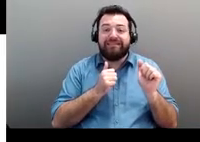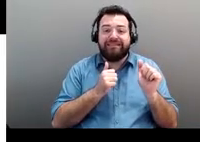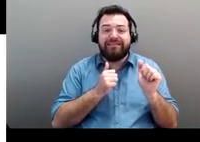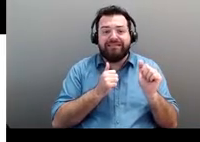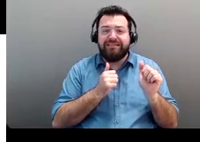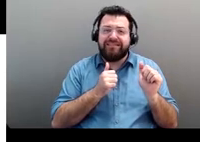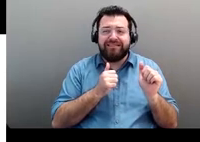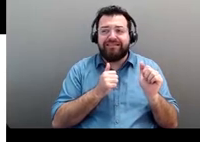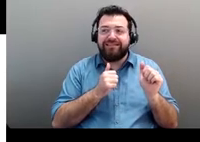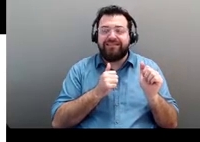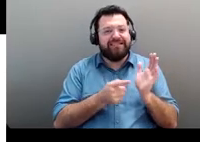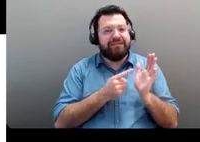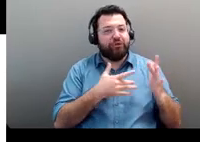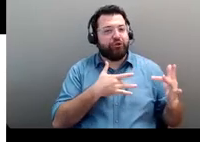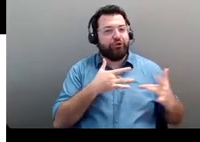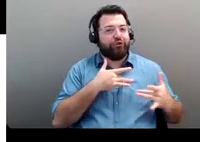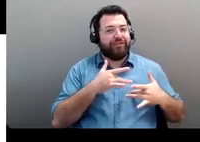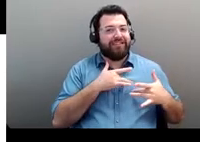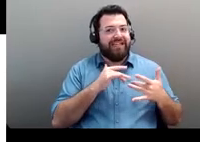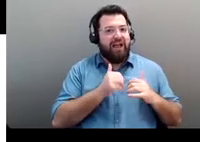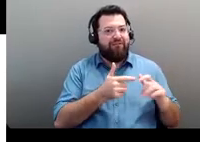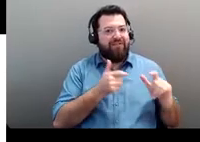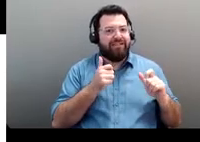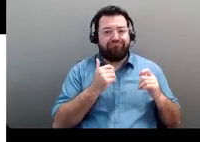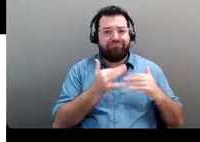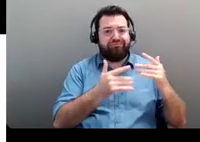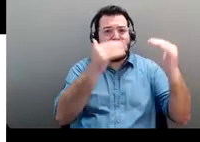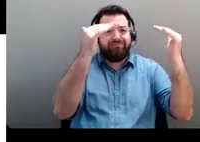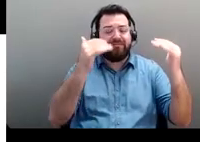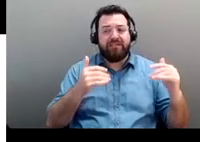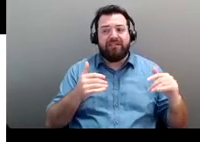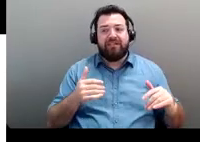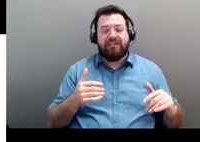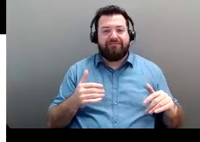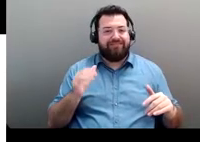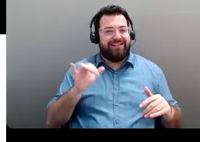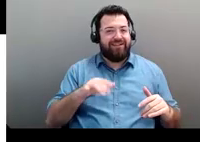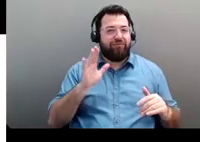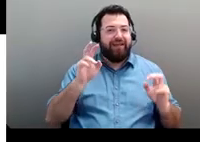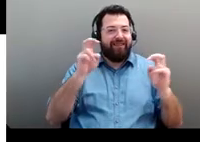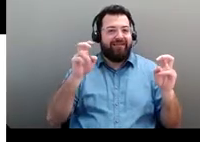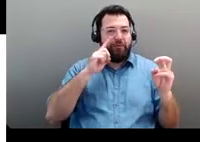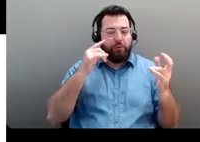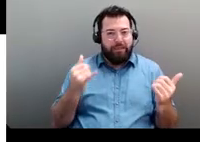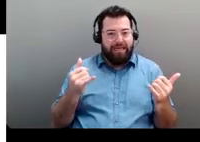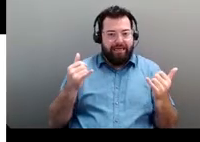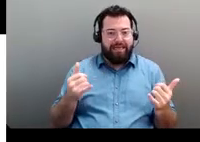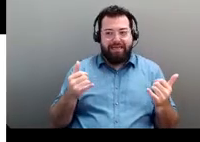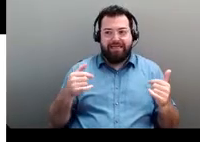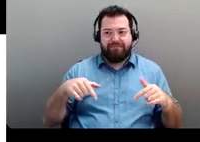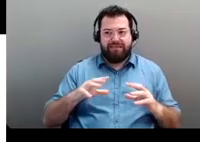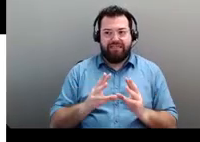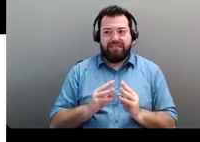so it's just important to be aware. And that's actually going to be a theme for today's session, just awareness. That's